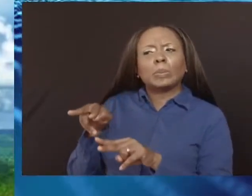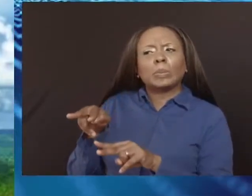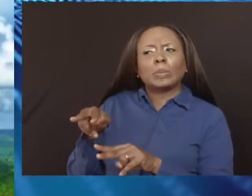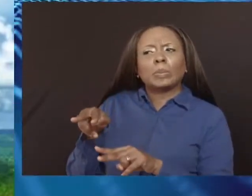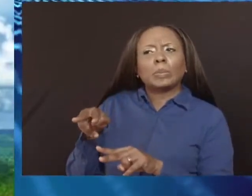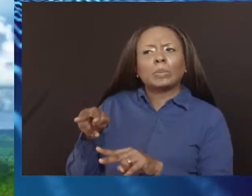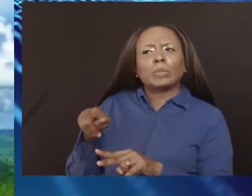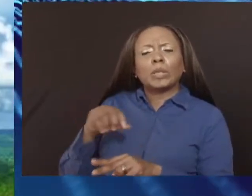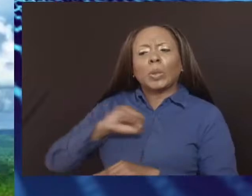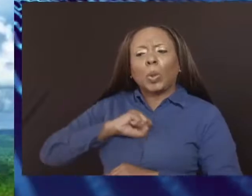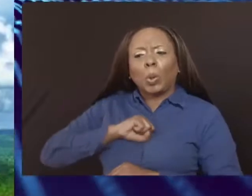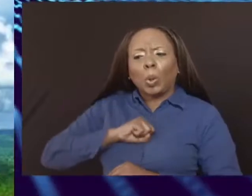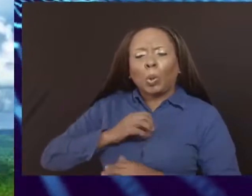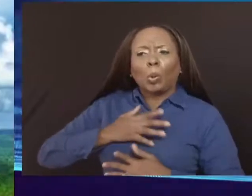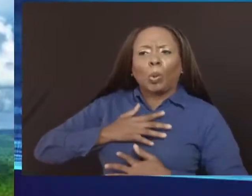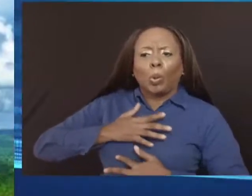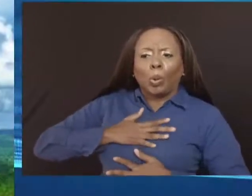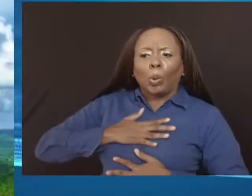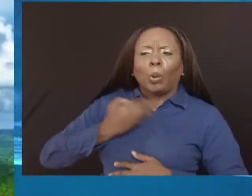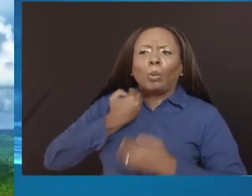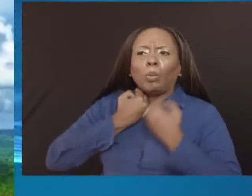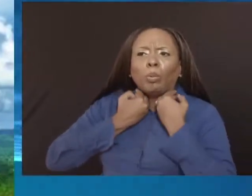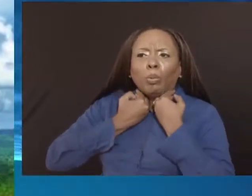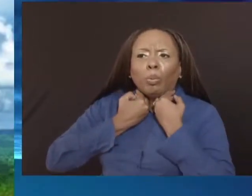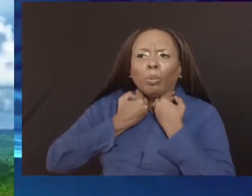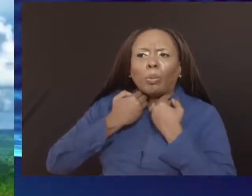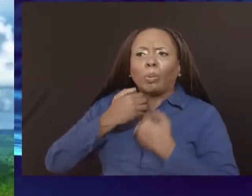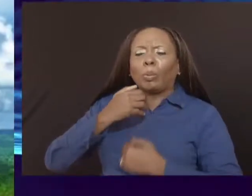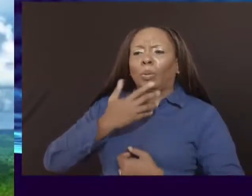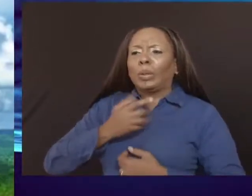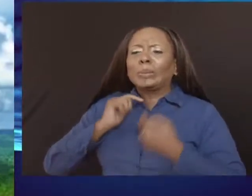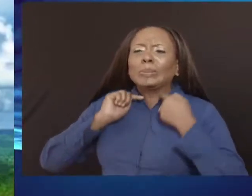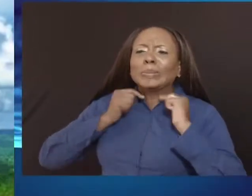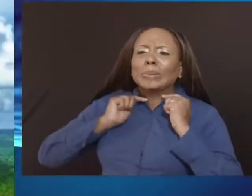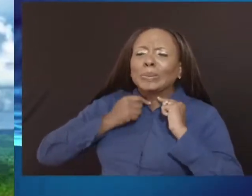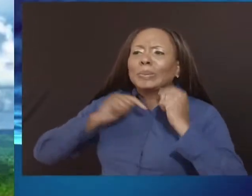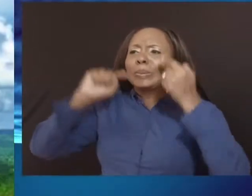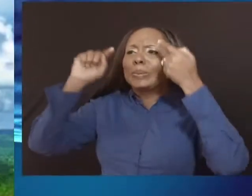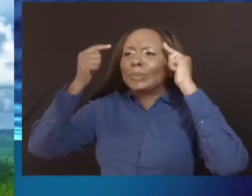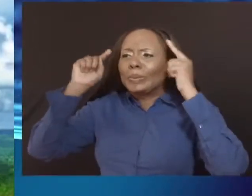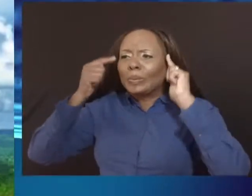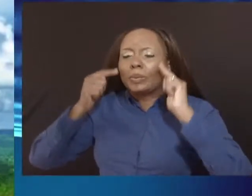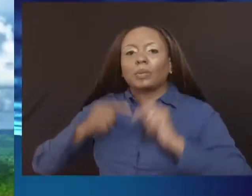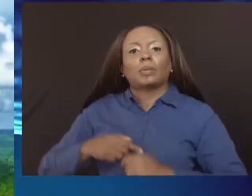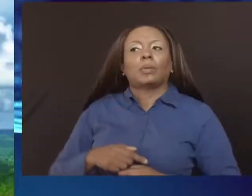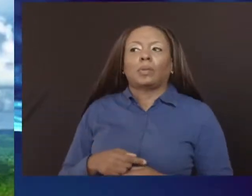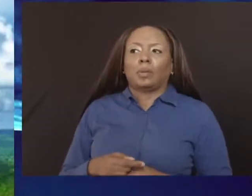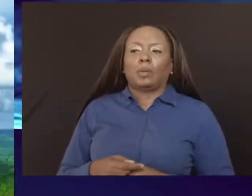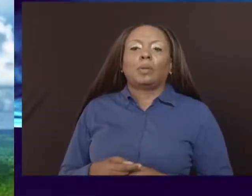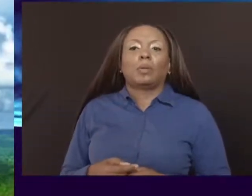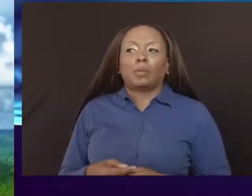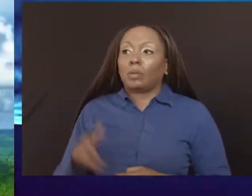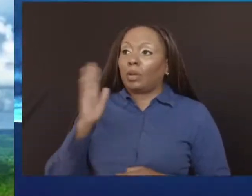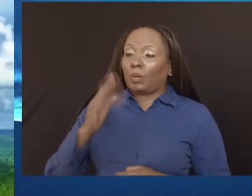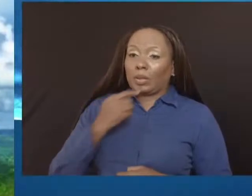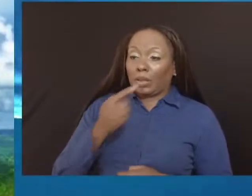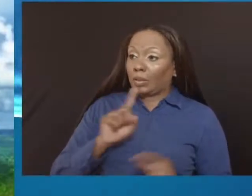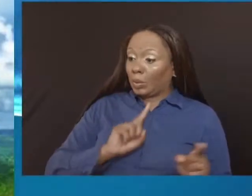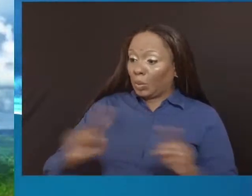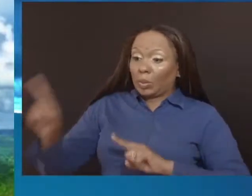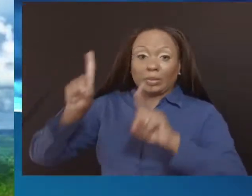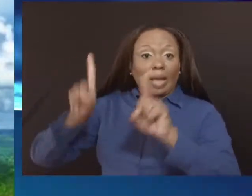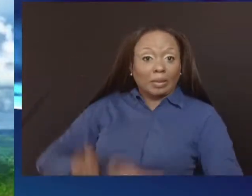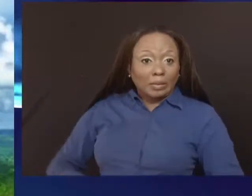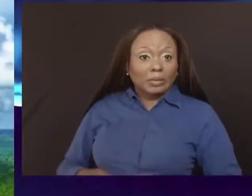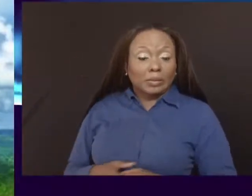want you to let us know so that we can advise those persons where they should seek testing from, whether it's